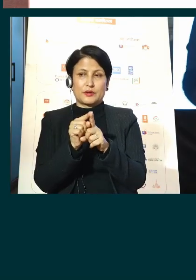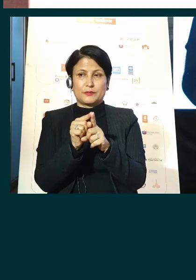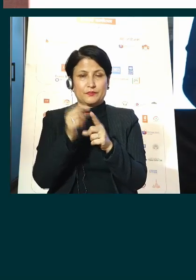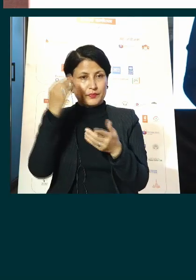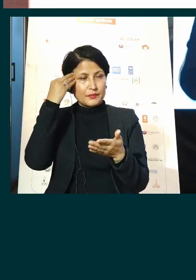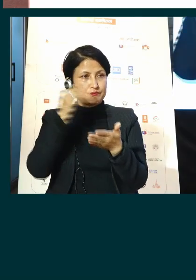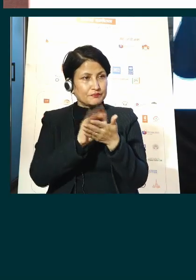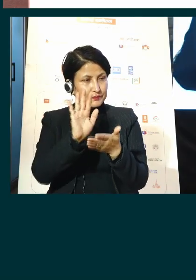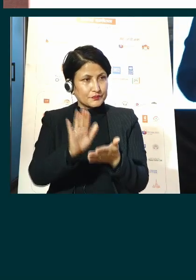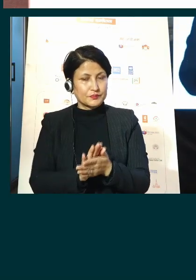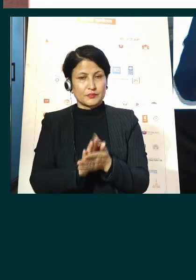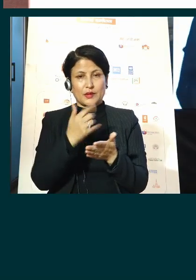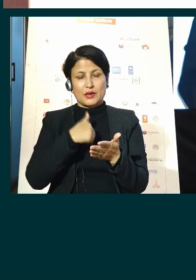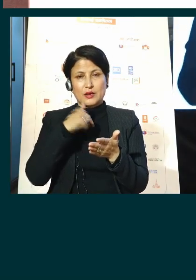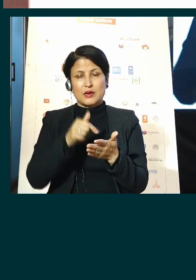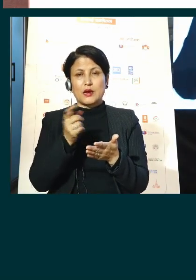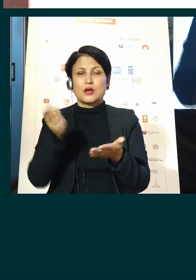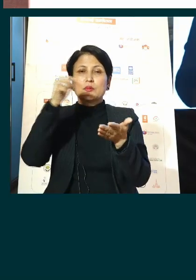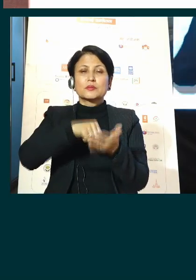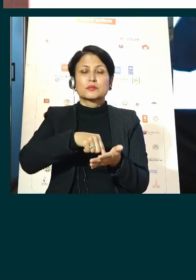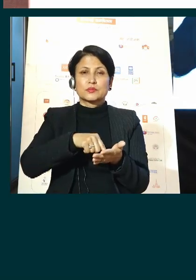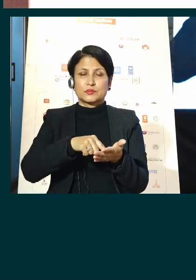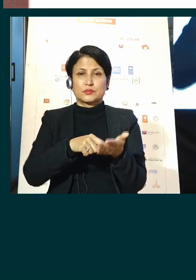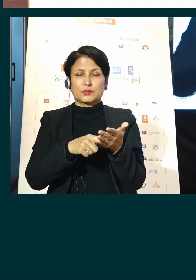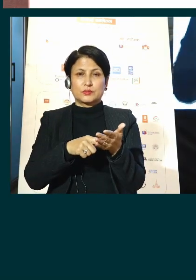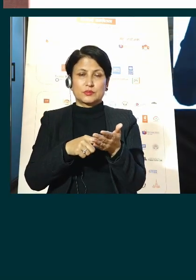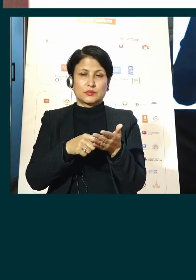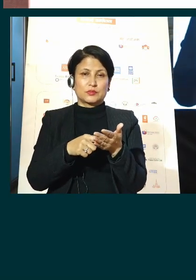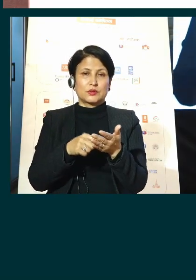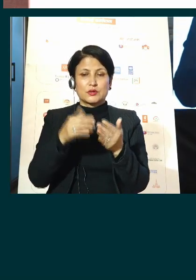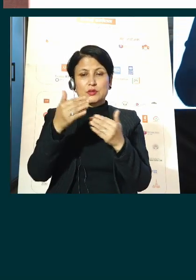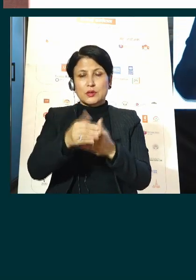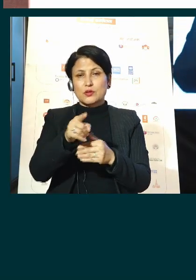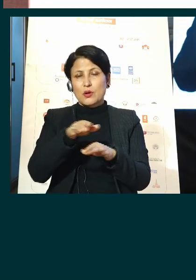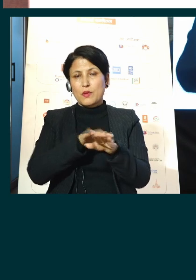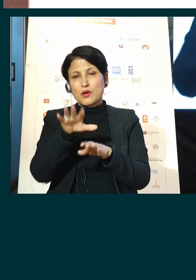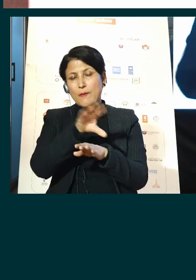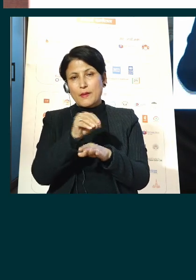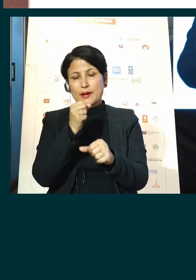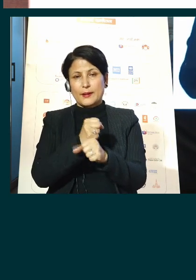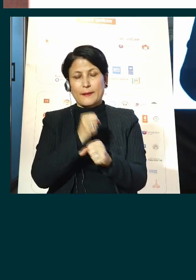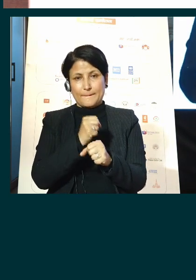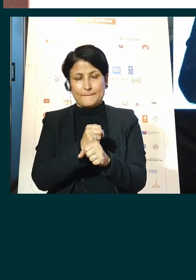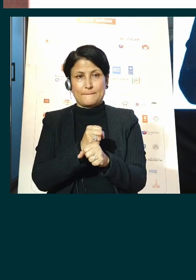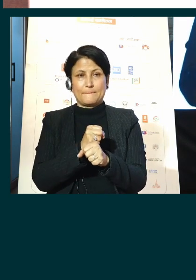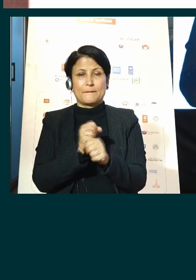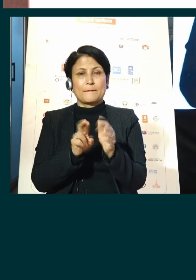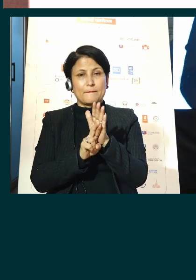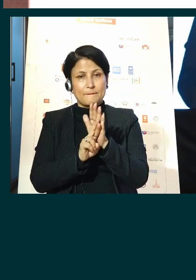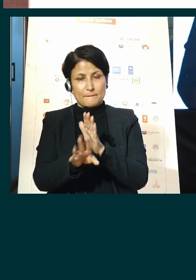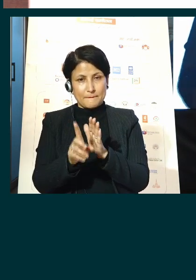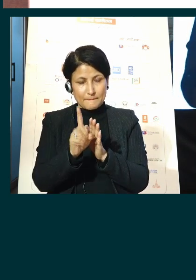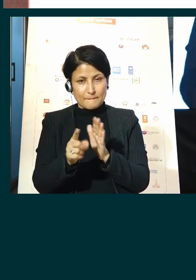initial kind of theoretical mechanisms behind all of the work that you all are already doing. We just kind of came together to highlight what are the